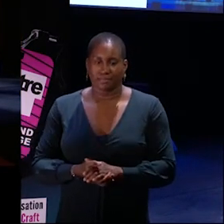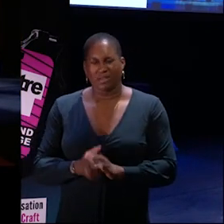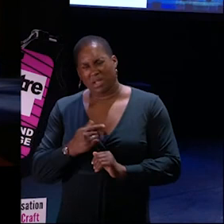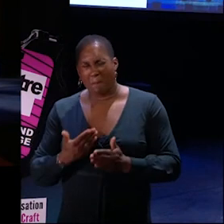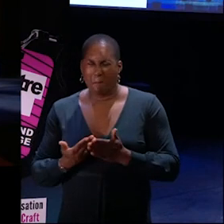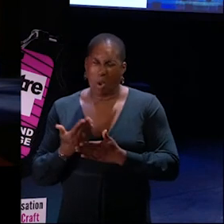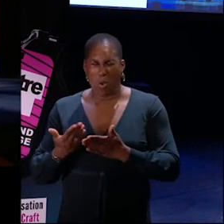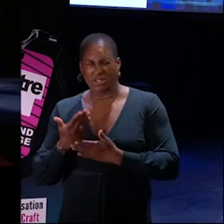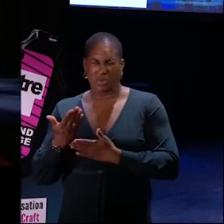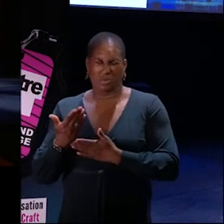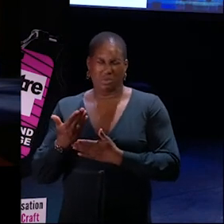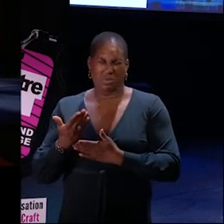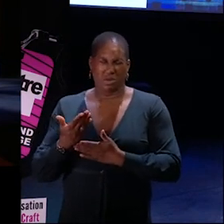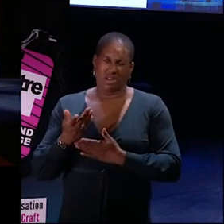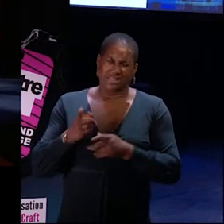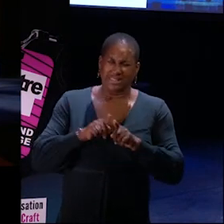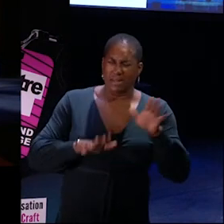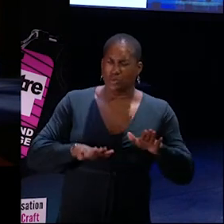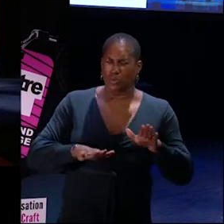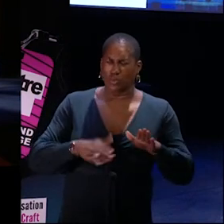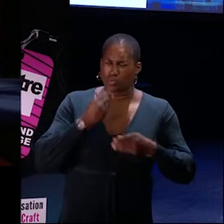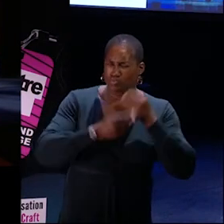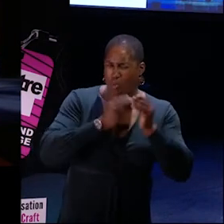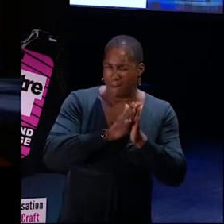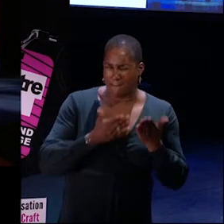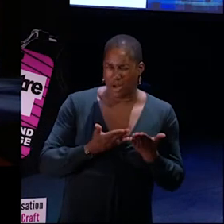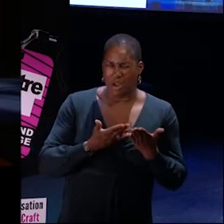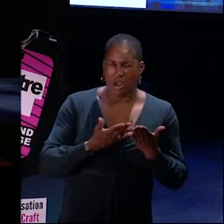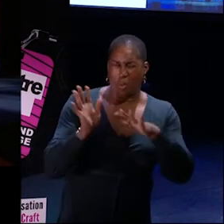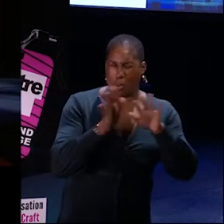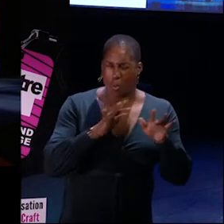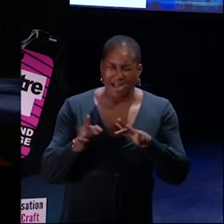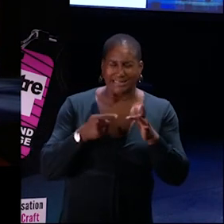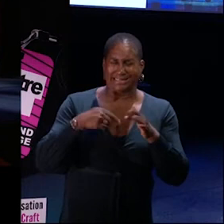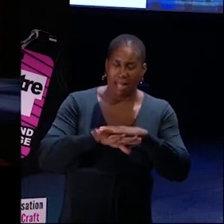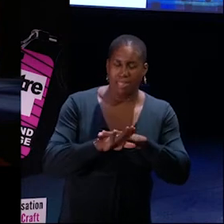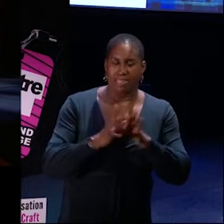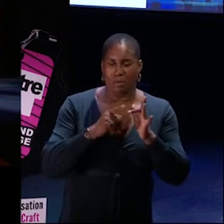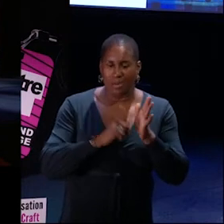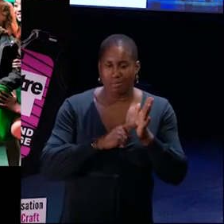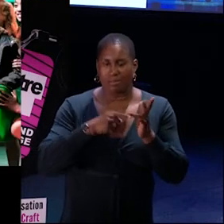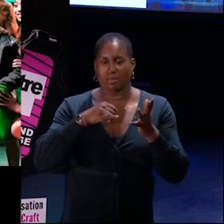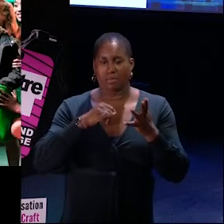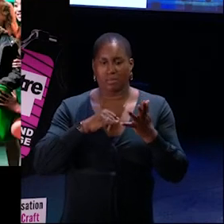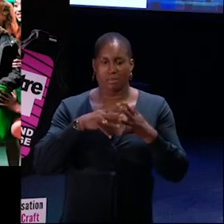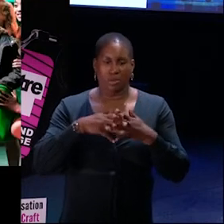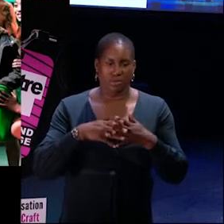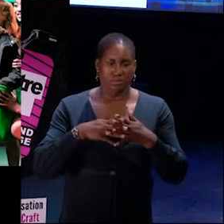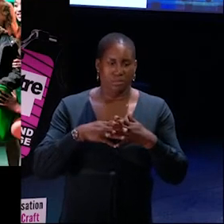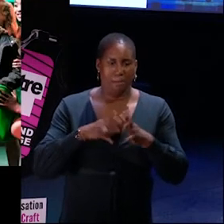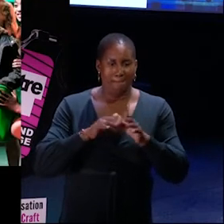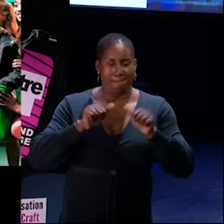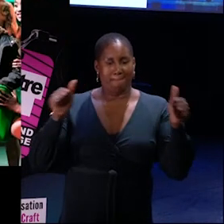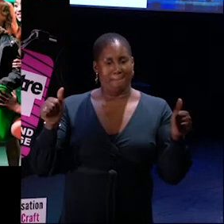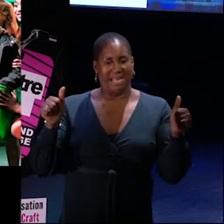modernization and urbanization of the Wind in the Willows story. A big, big show, sort of, again, this predates the Green Book, so this